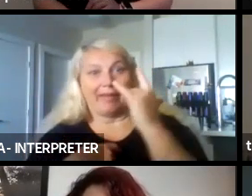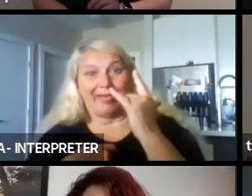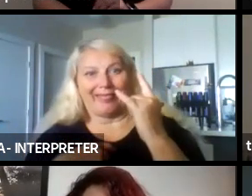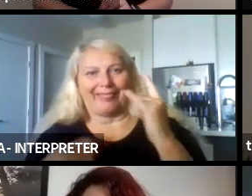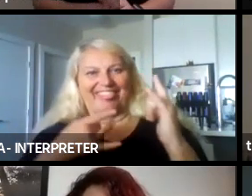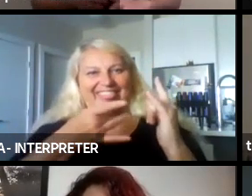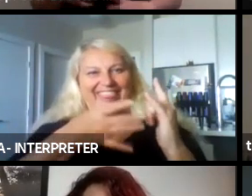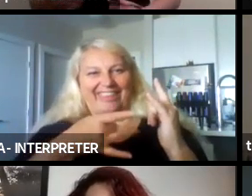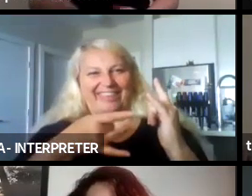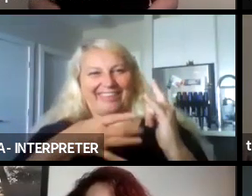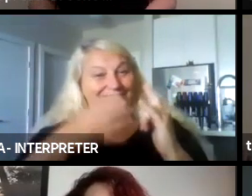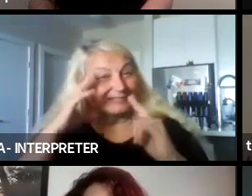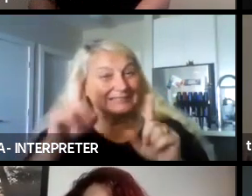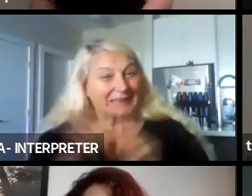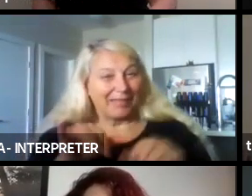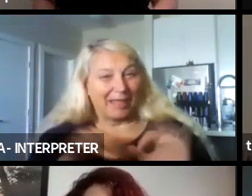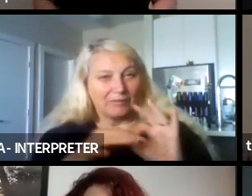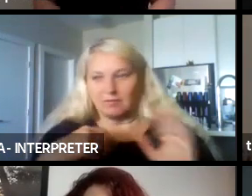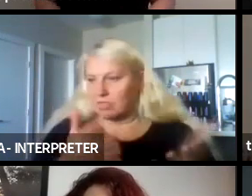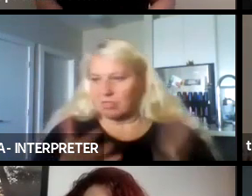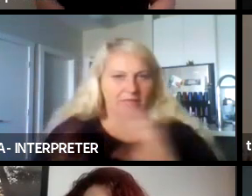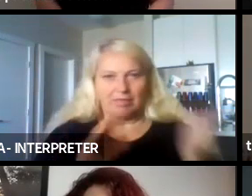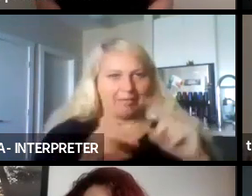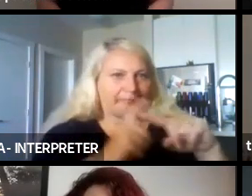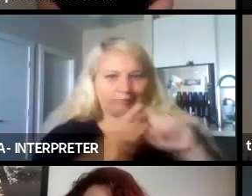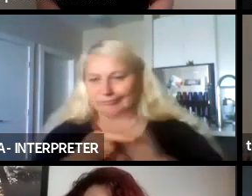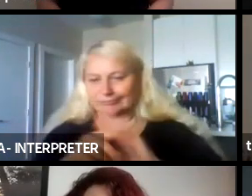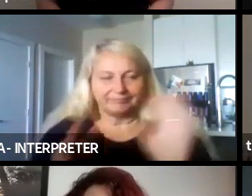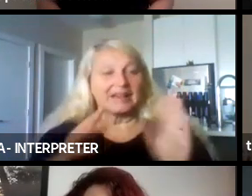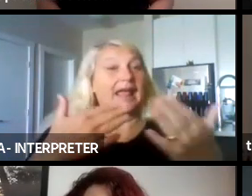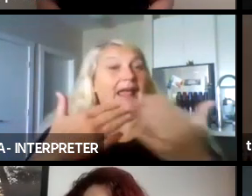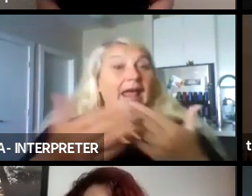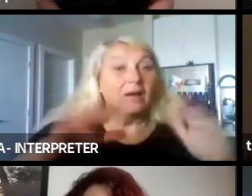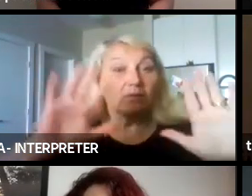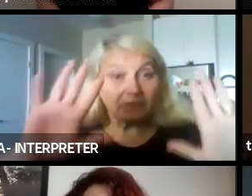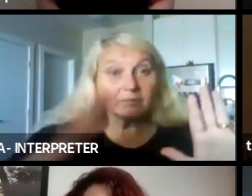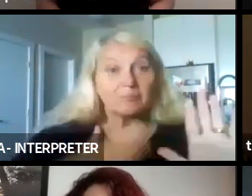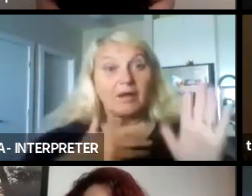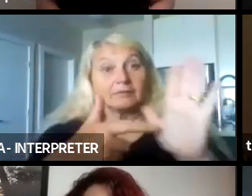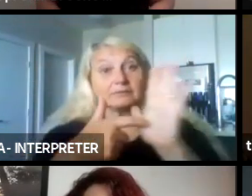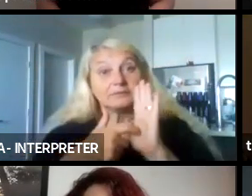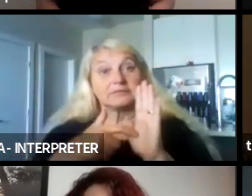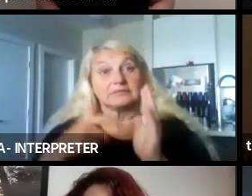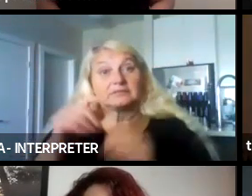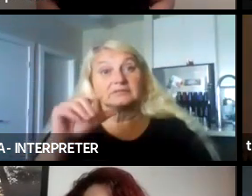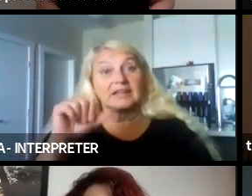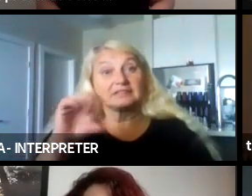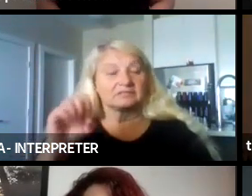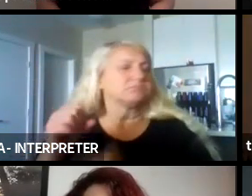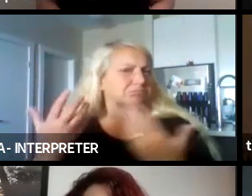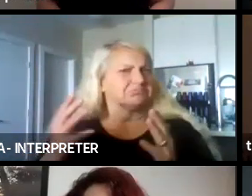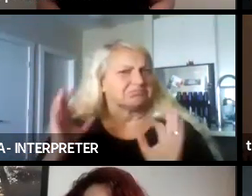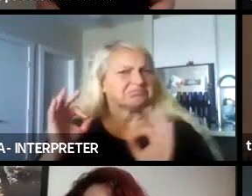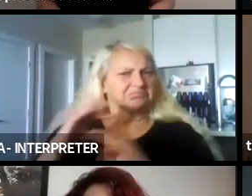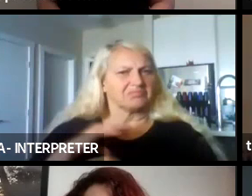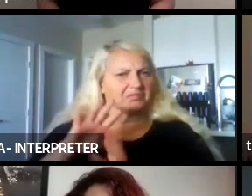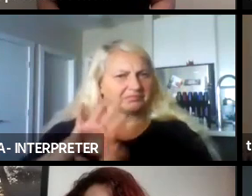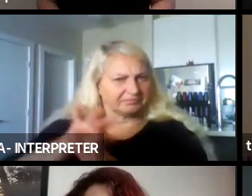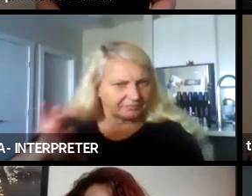we've turned to technology. So all my access needs are pretty much met. And then I want to talk just a moment about my work,